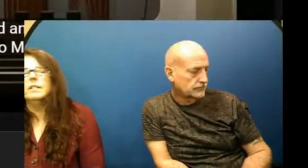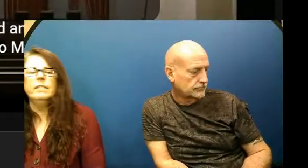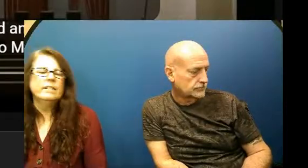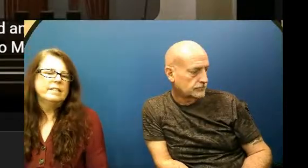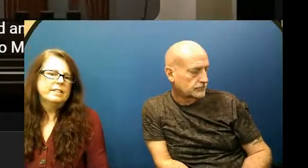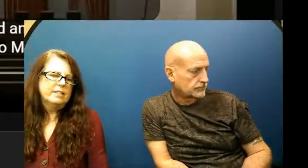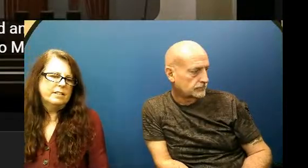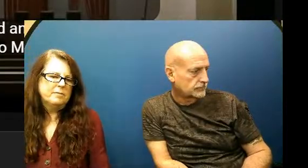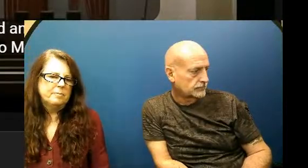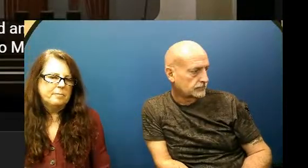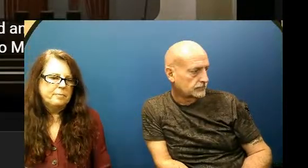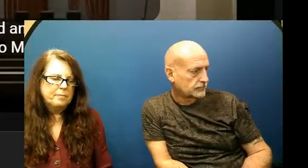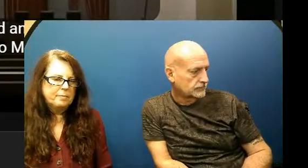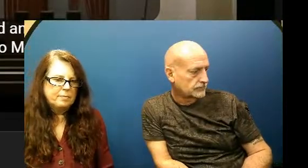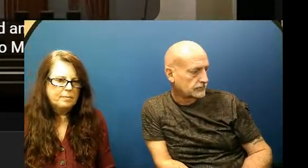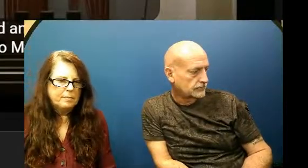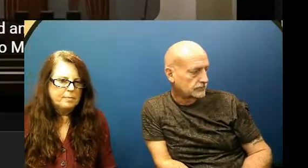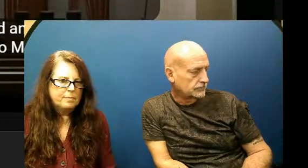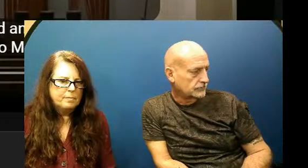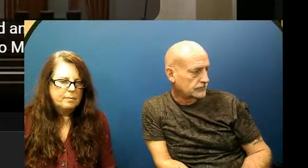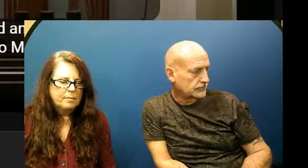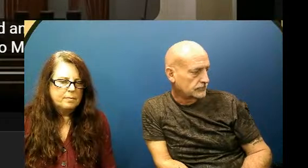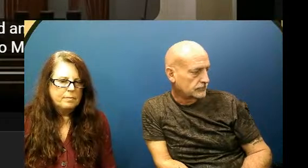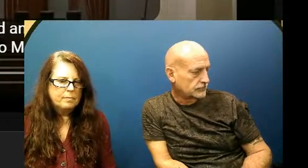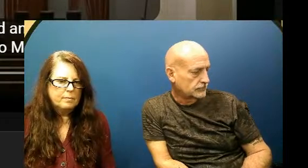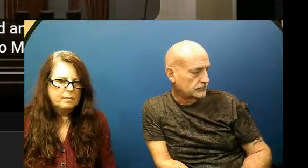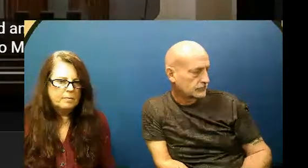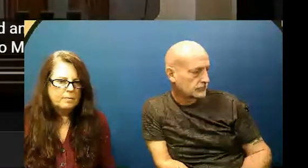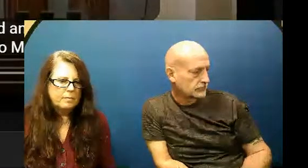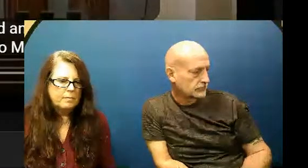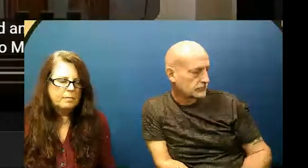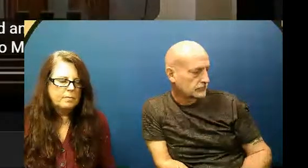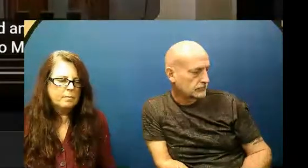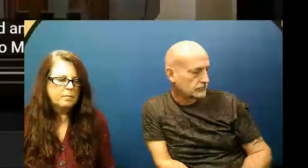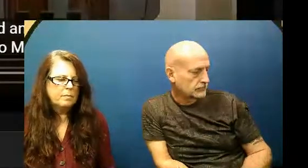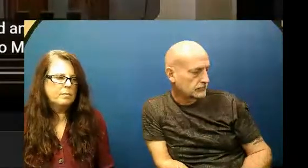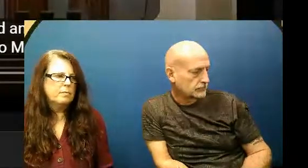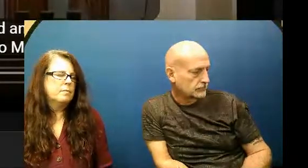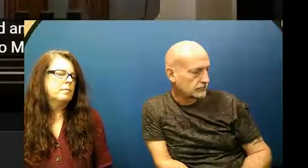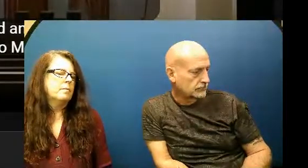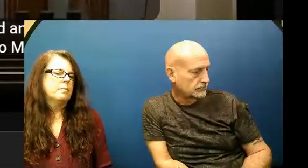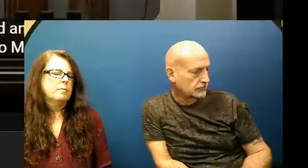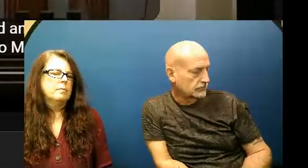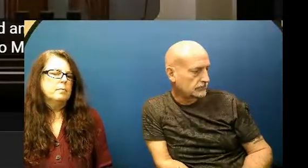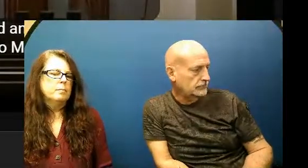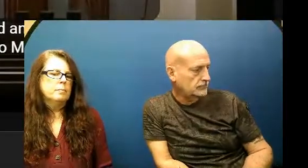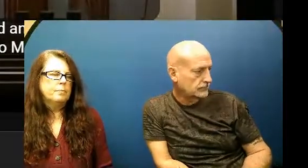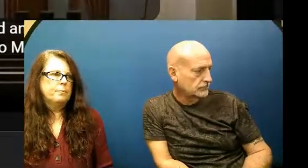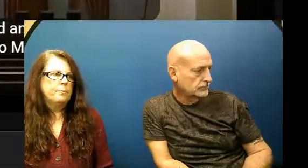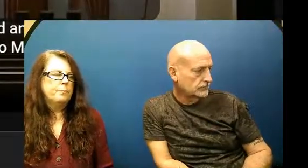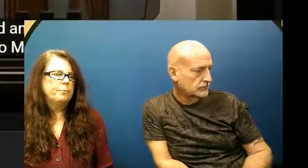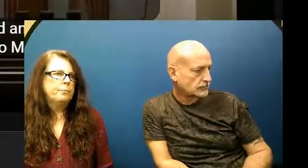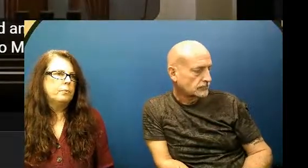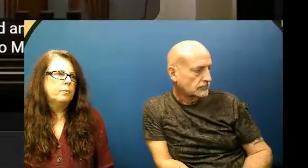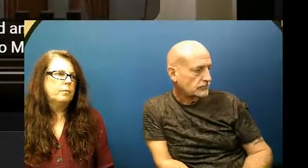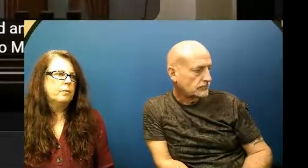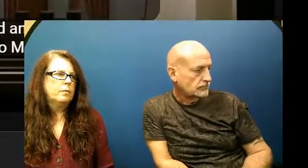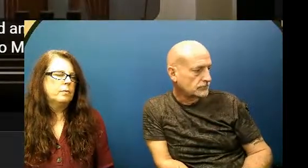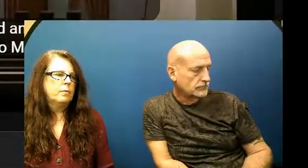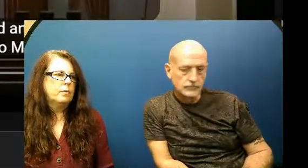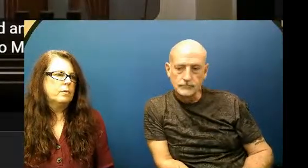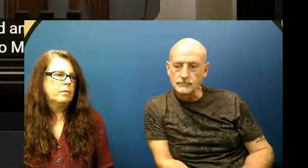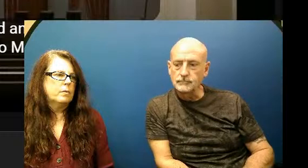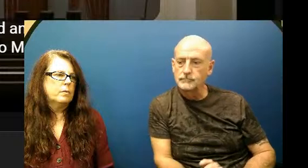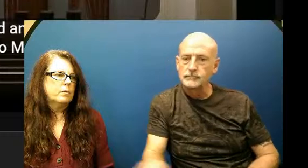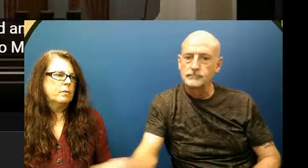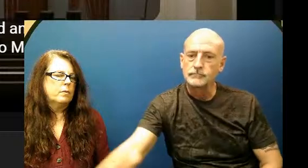the risks here? Well, Your Honor, I'm not disputing the risks. I'm disputing the means that they've chosen. One way, the most direct way to address that, all